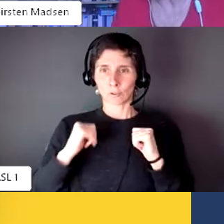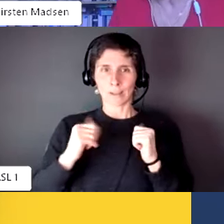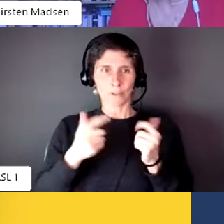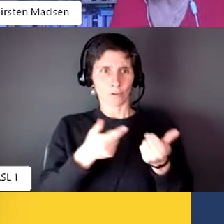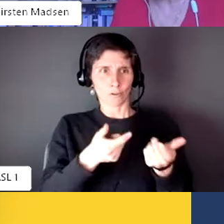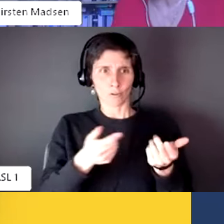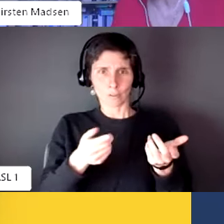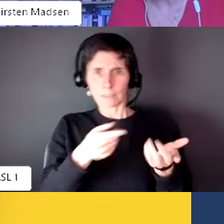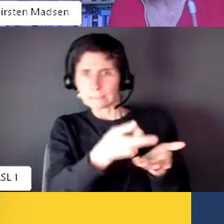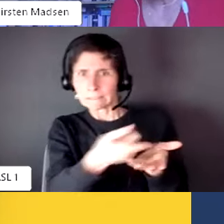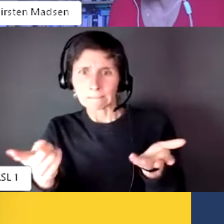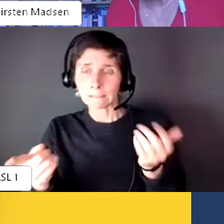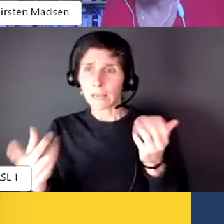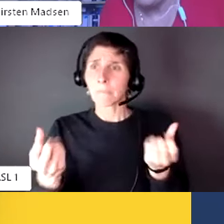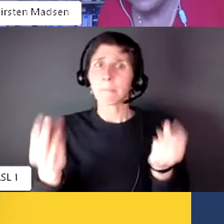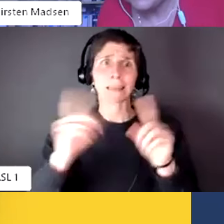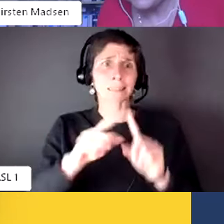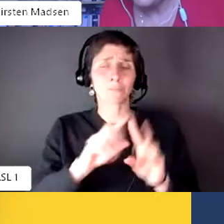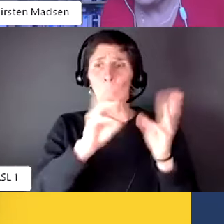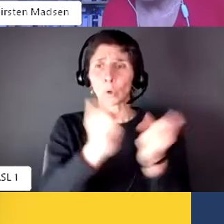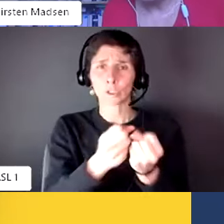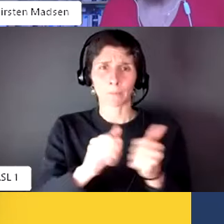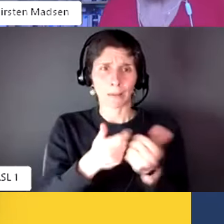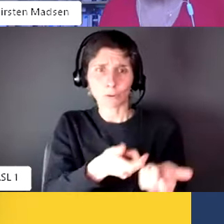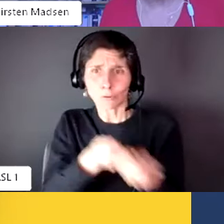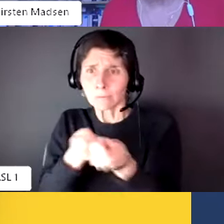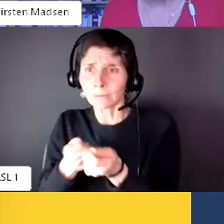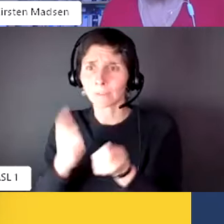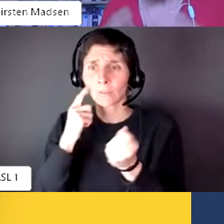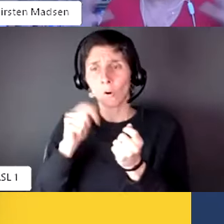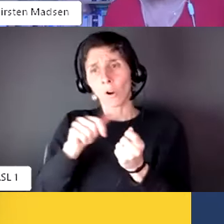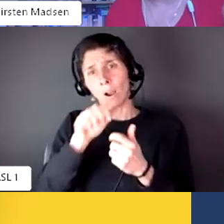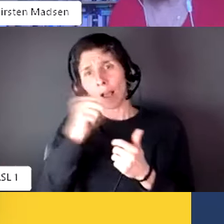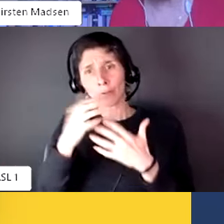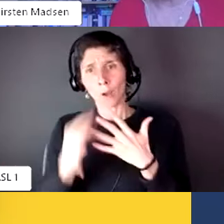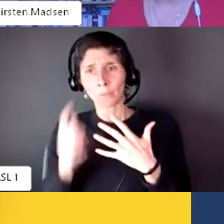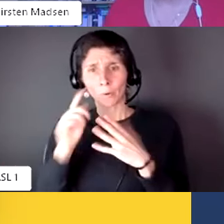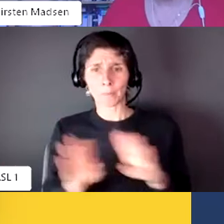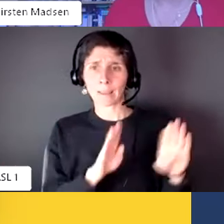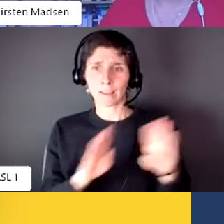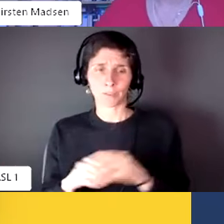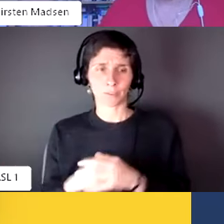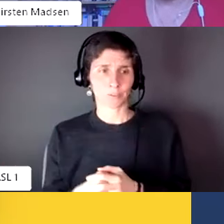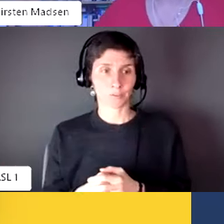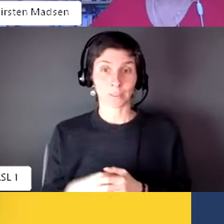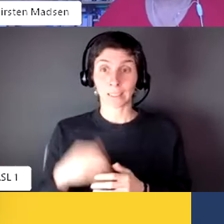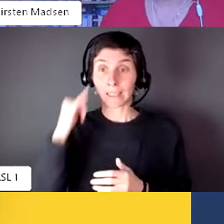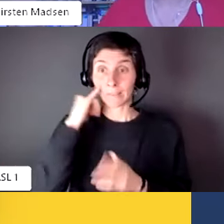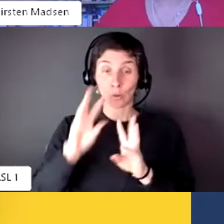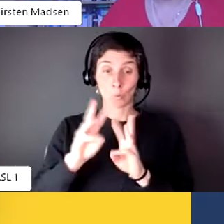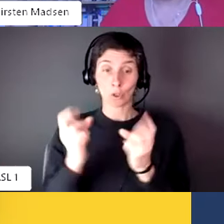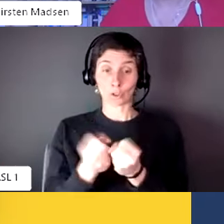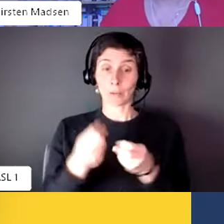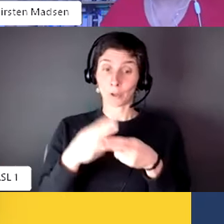to go to which workshops they want to or not. And if a workshop is alternative behaviors for